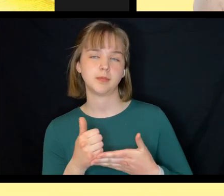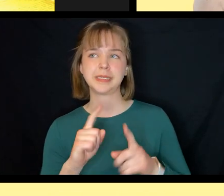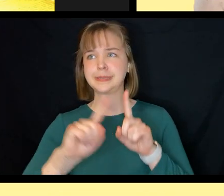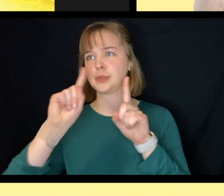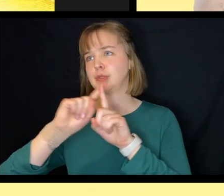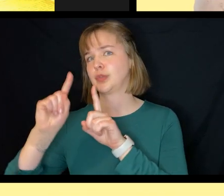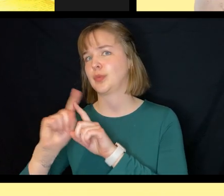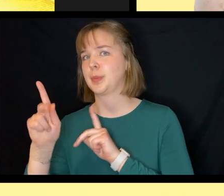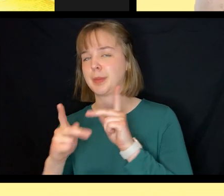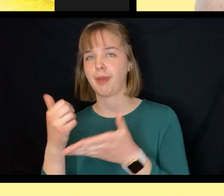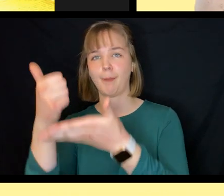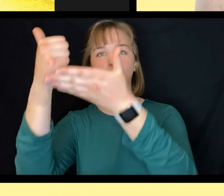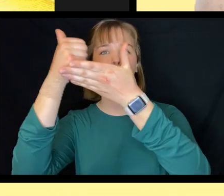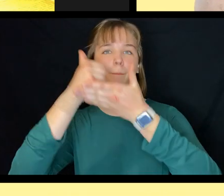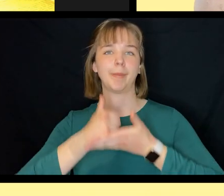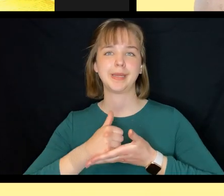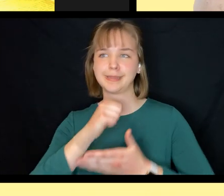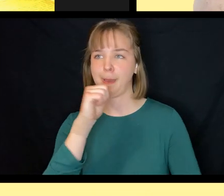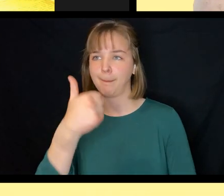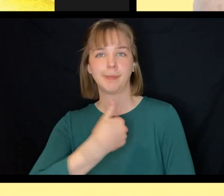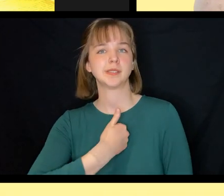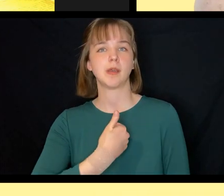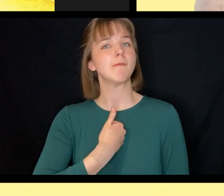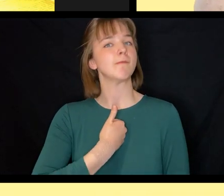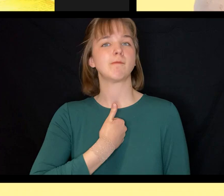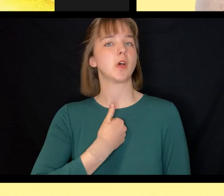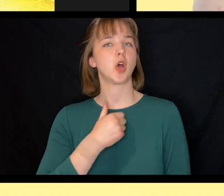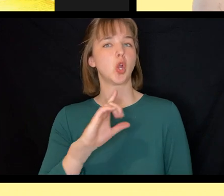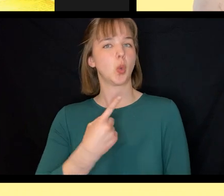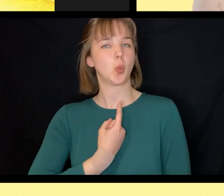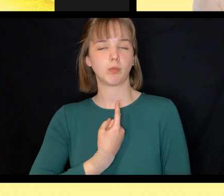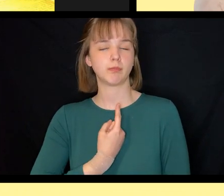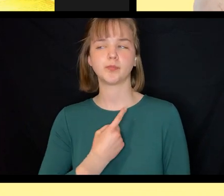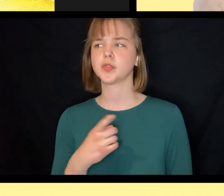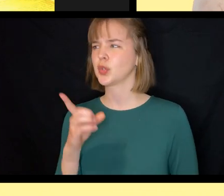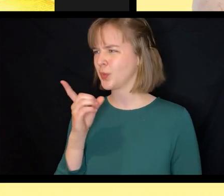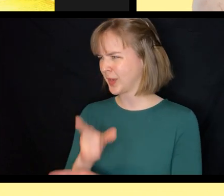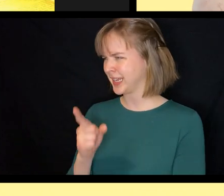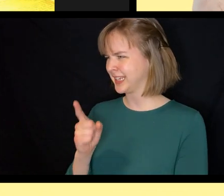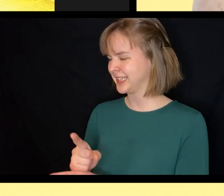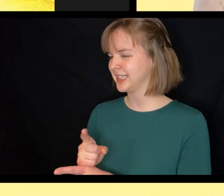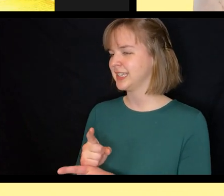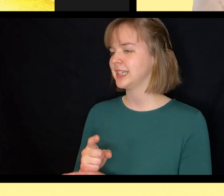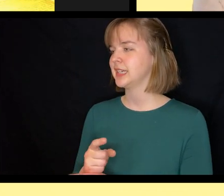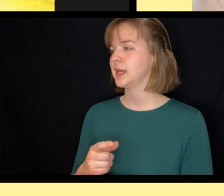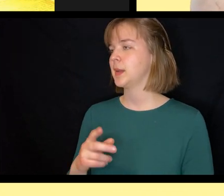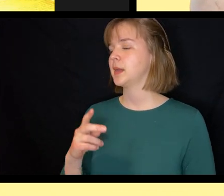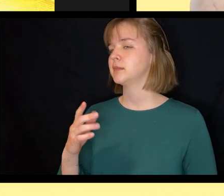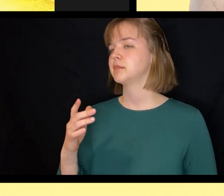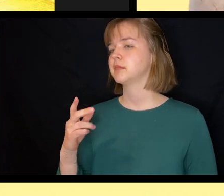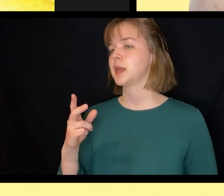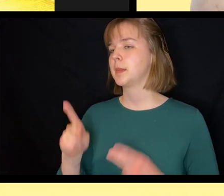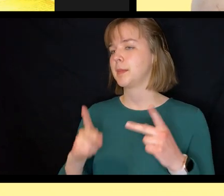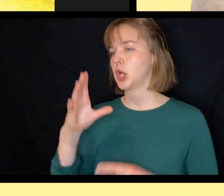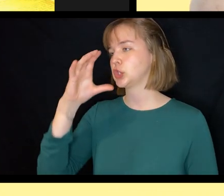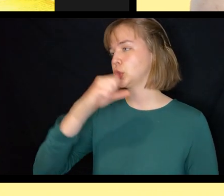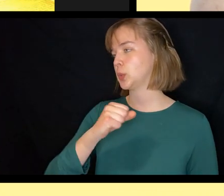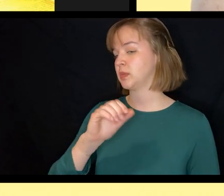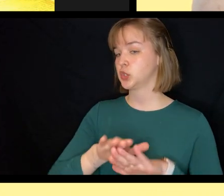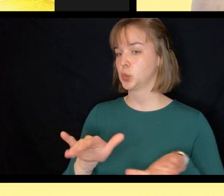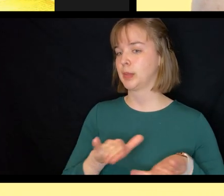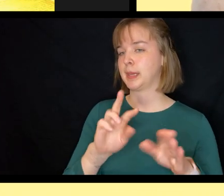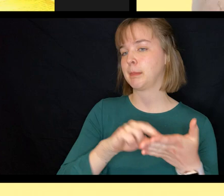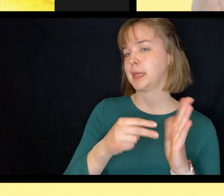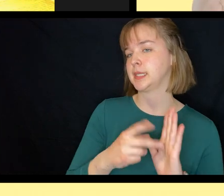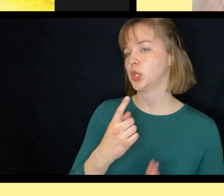people like helping you along the way. It's never a one person journey. So Definitely. I think swimming is one of those things that people don't always think